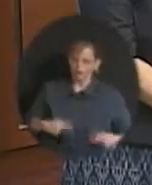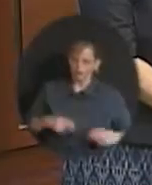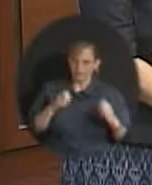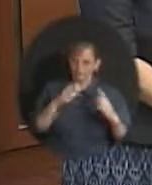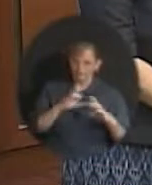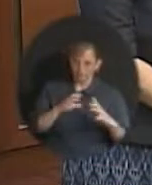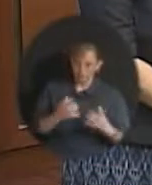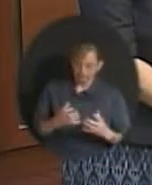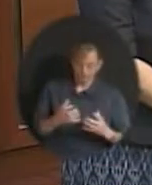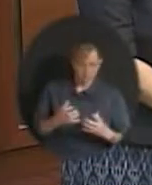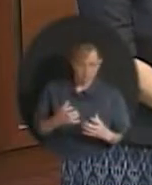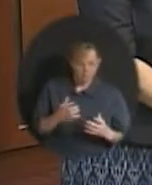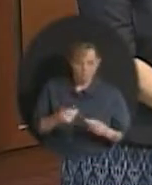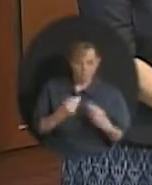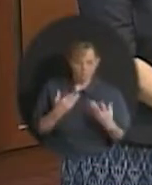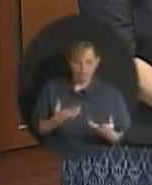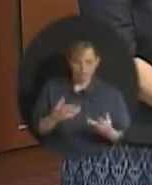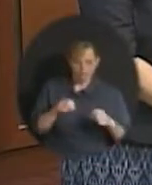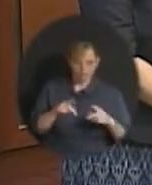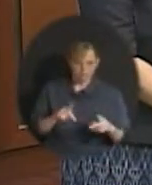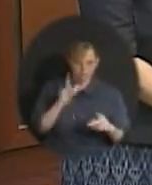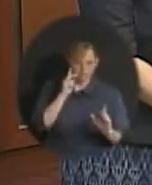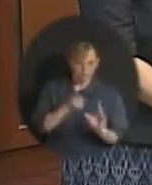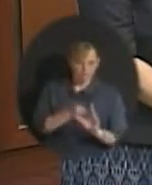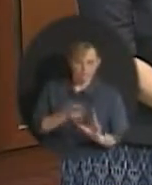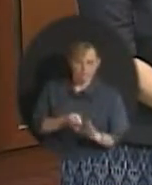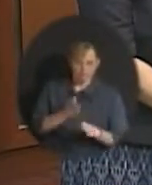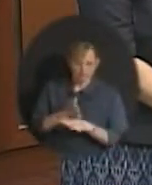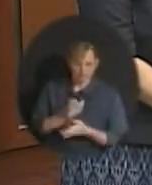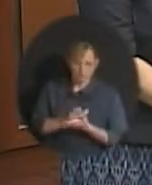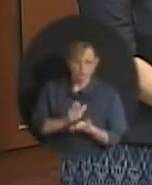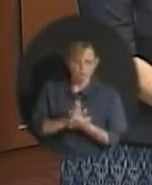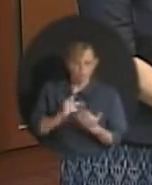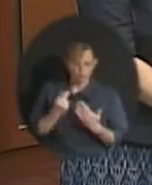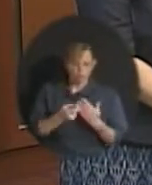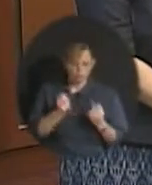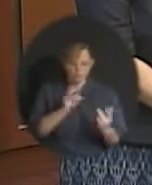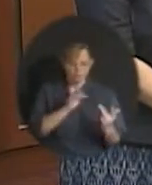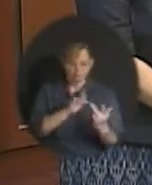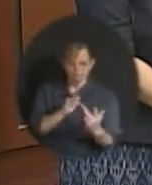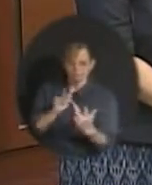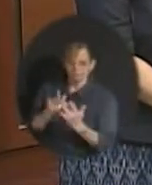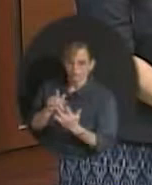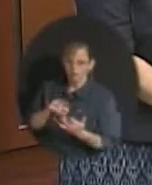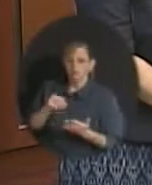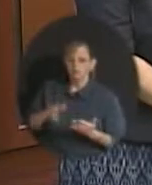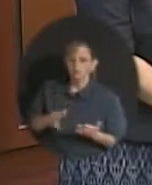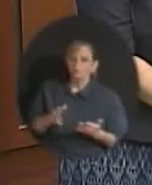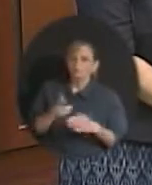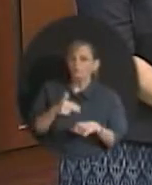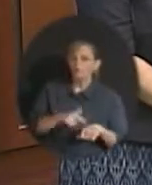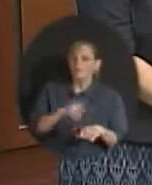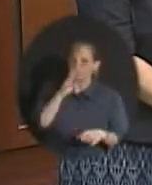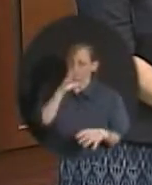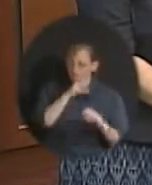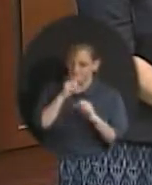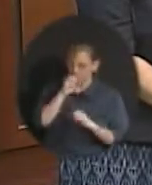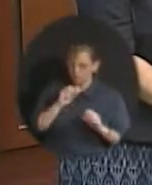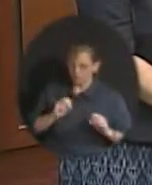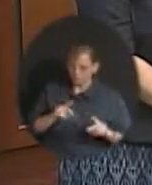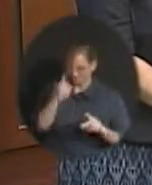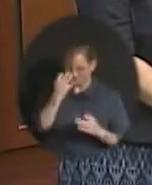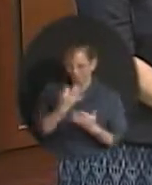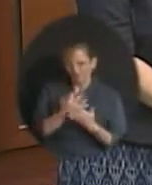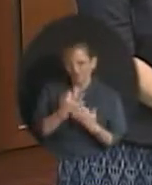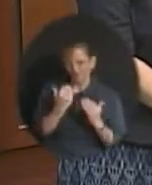them an opportunity to participate in after-school programs, we can reach those students who otherwise would miss out on these types of opportunities because of